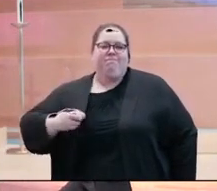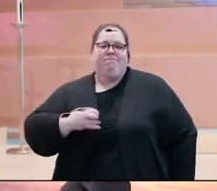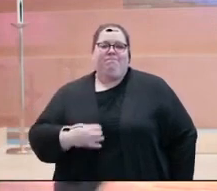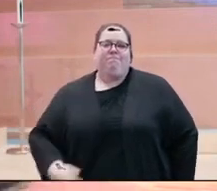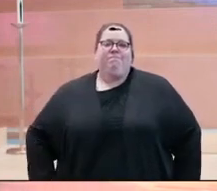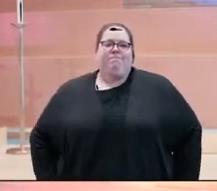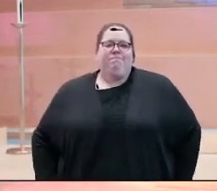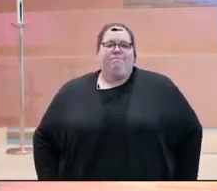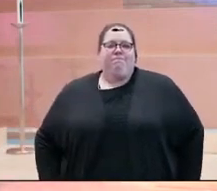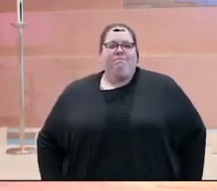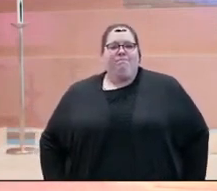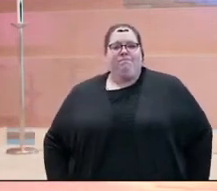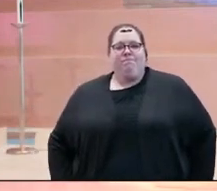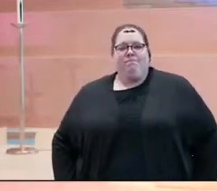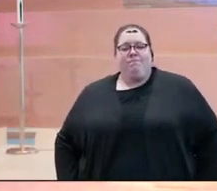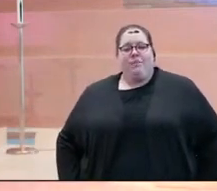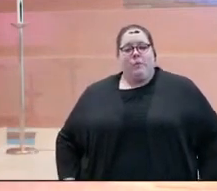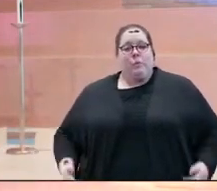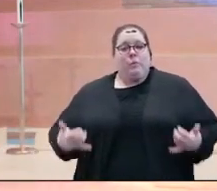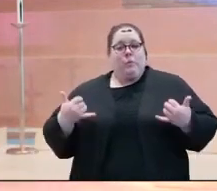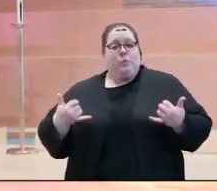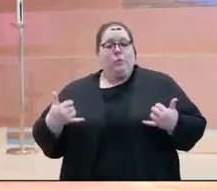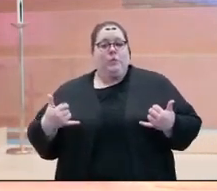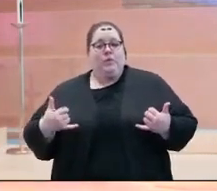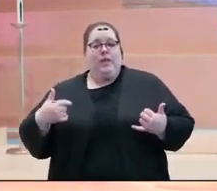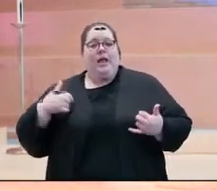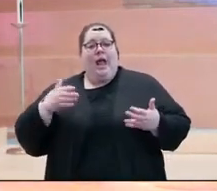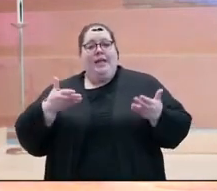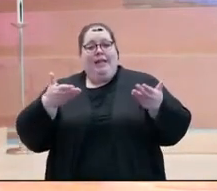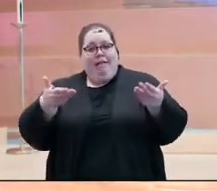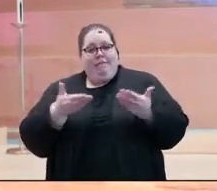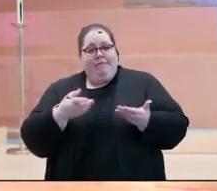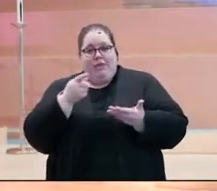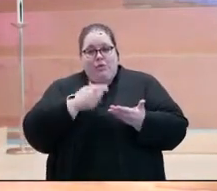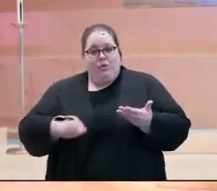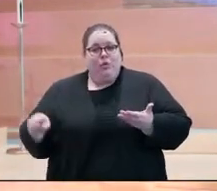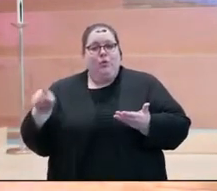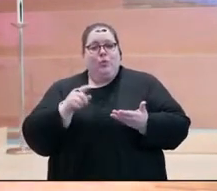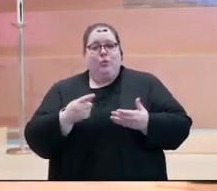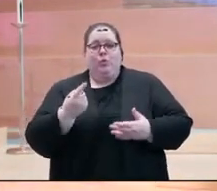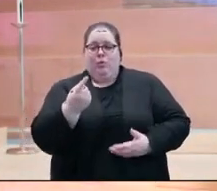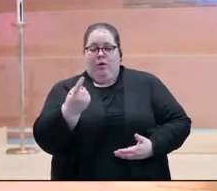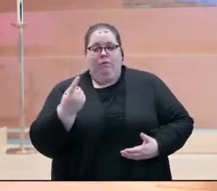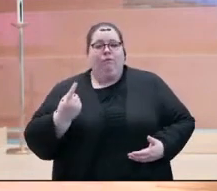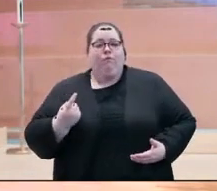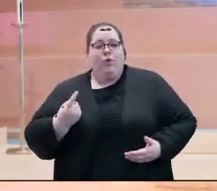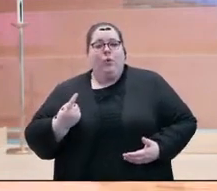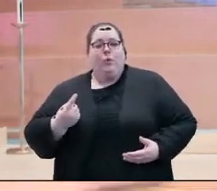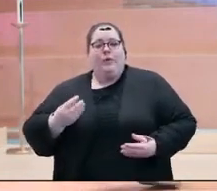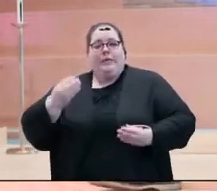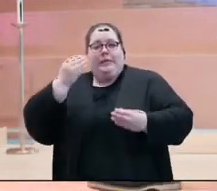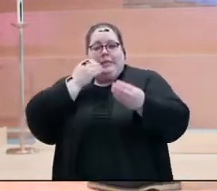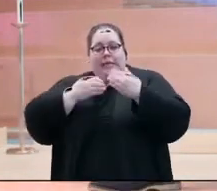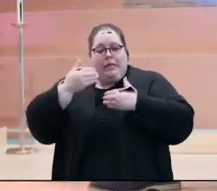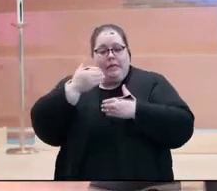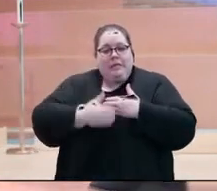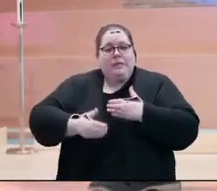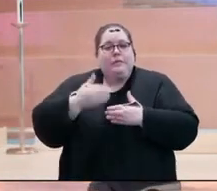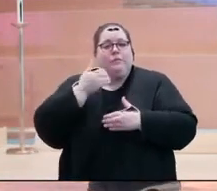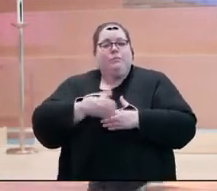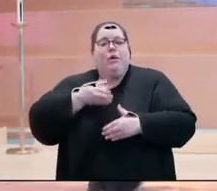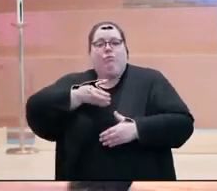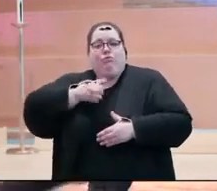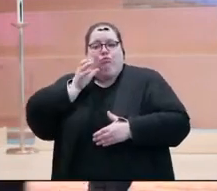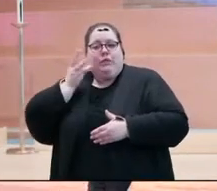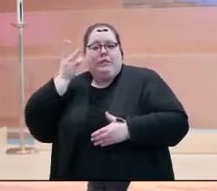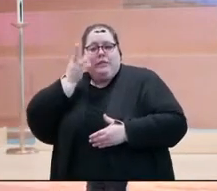And so today, that's my invitation for you. Come forward and eat this bread and drink this cup and receive